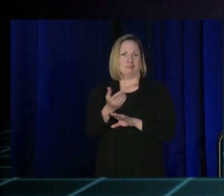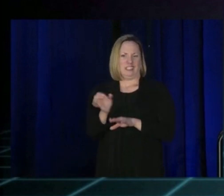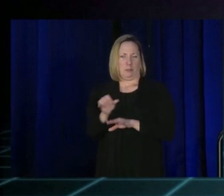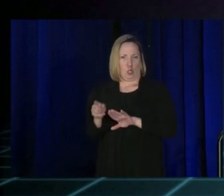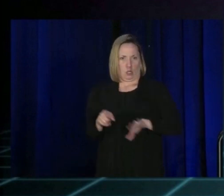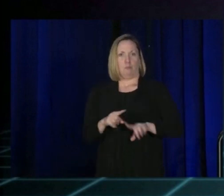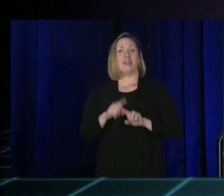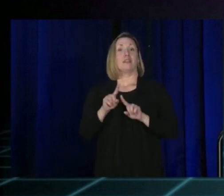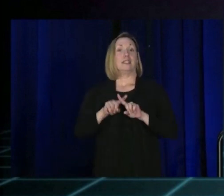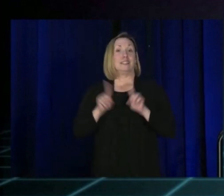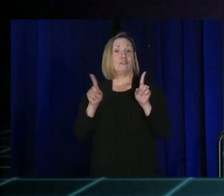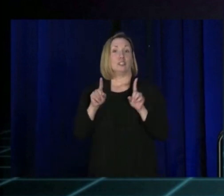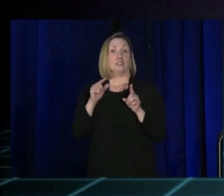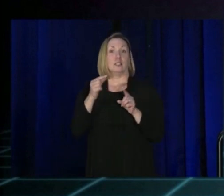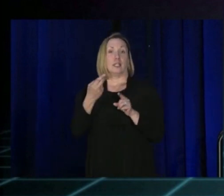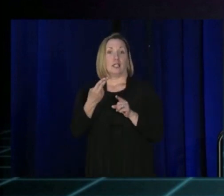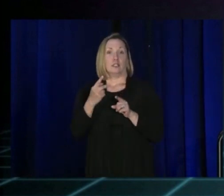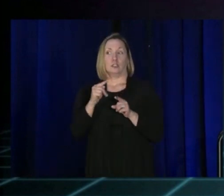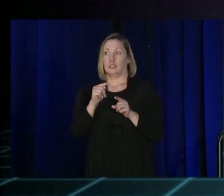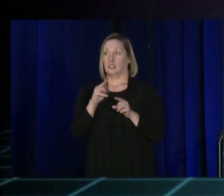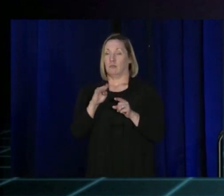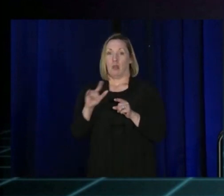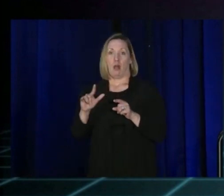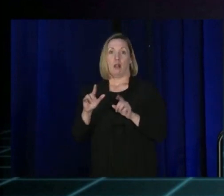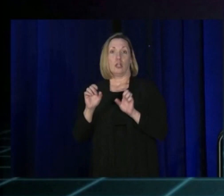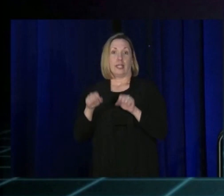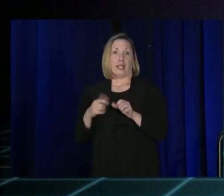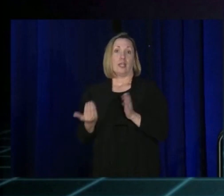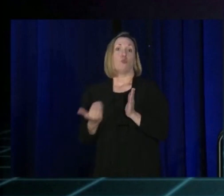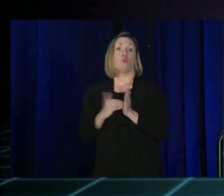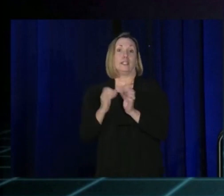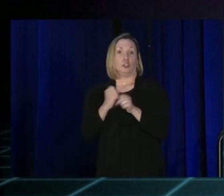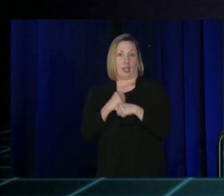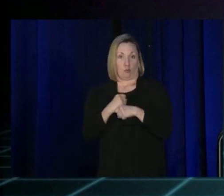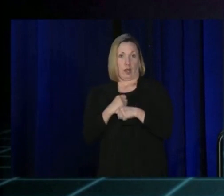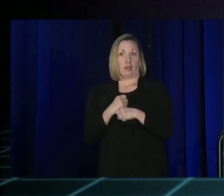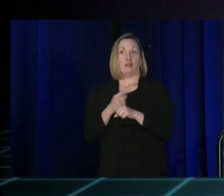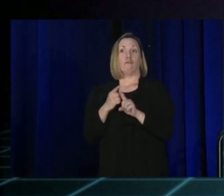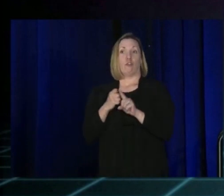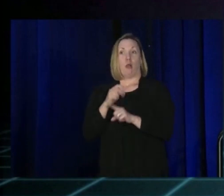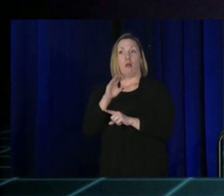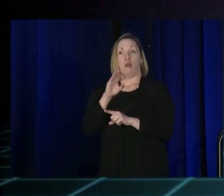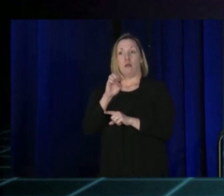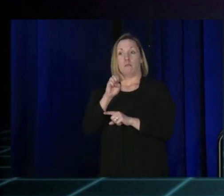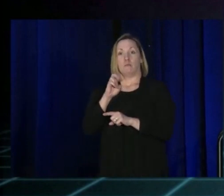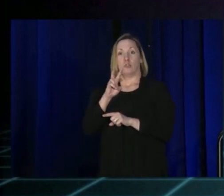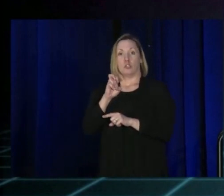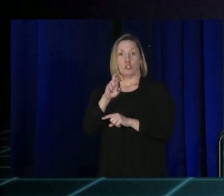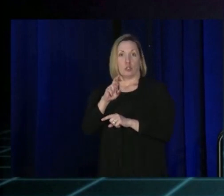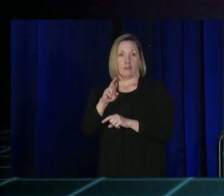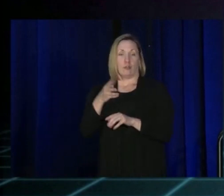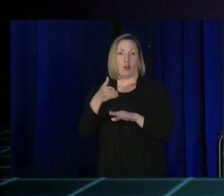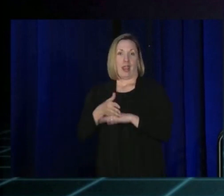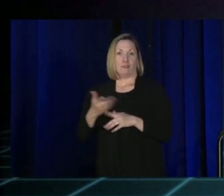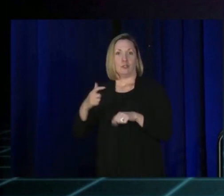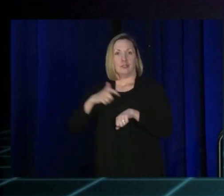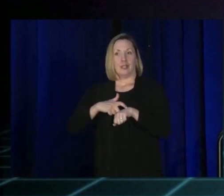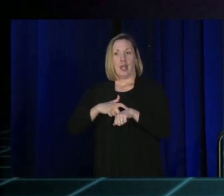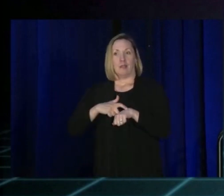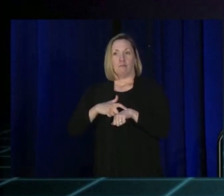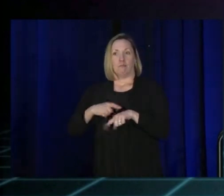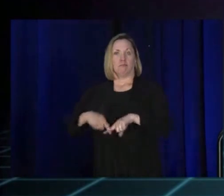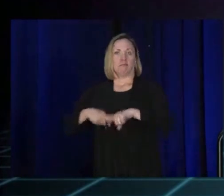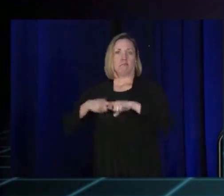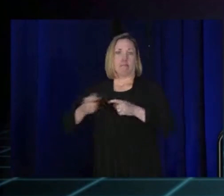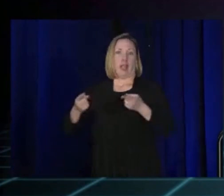difference is that the HTML can get regenerated by the server after a timeout happens.